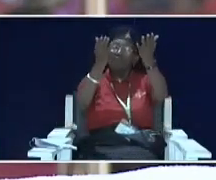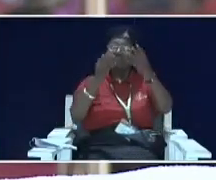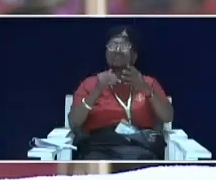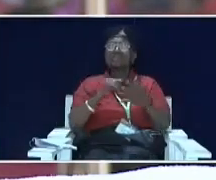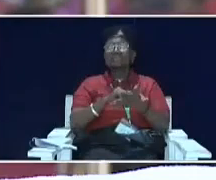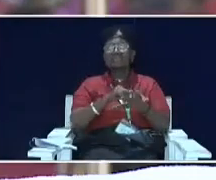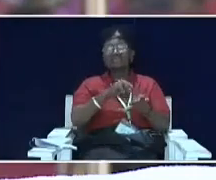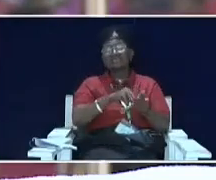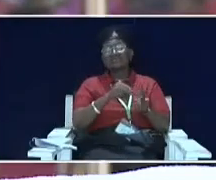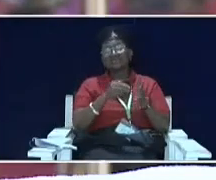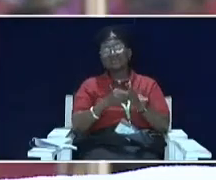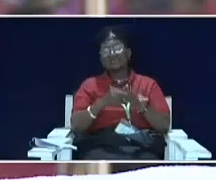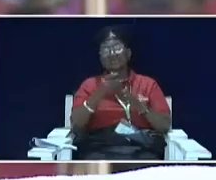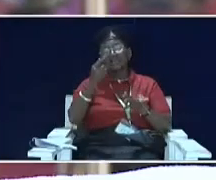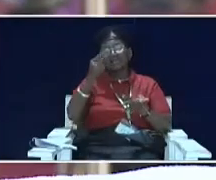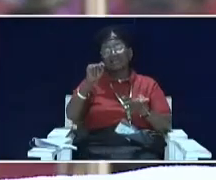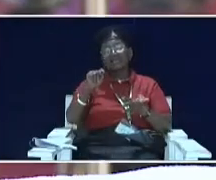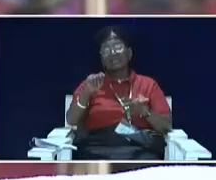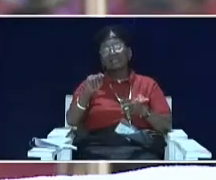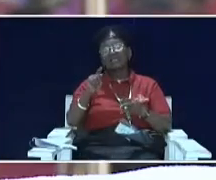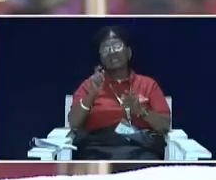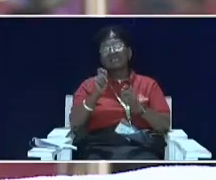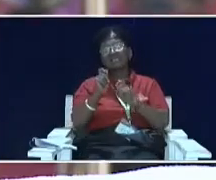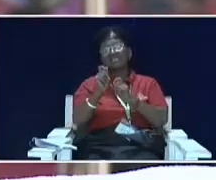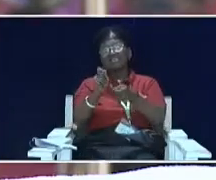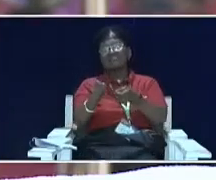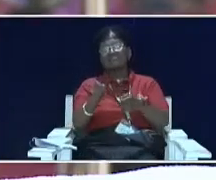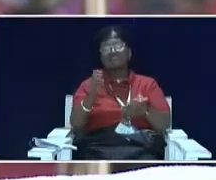it means the reward will come.